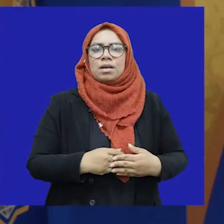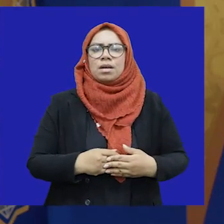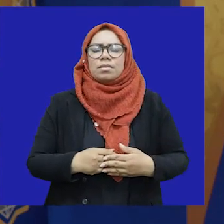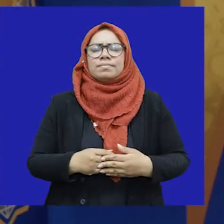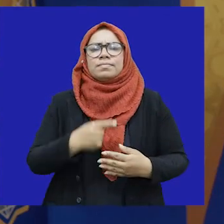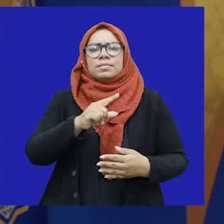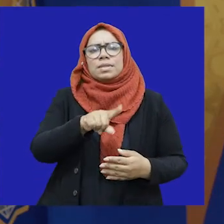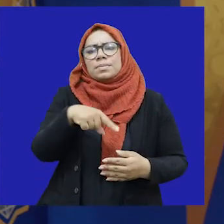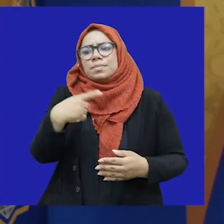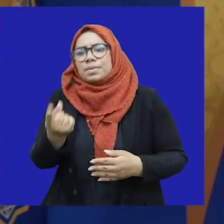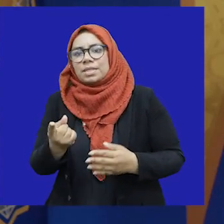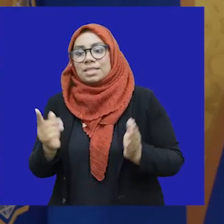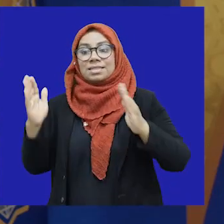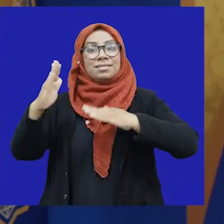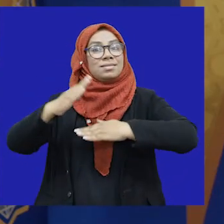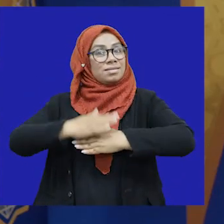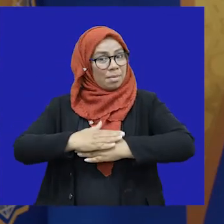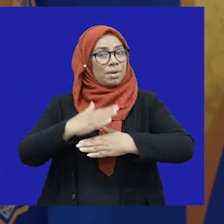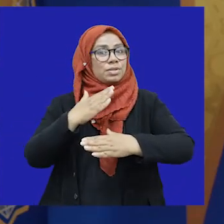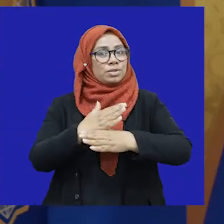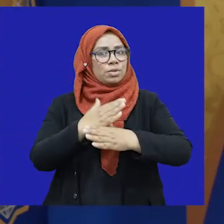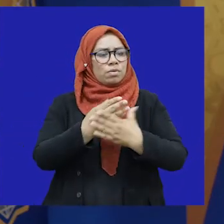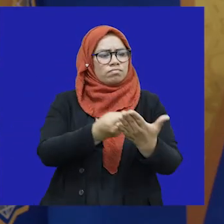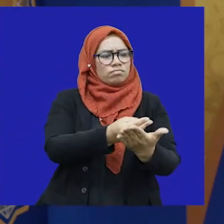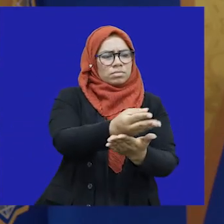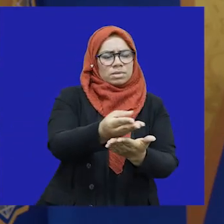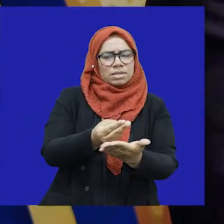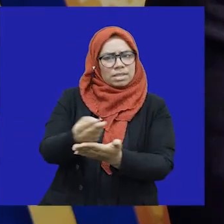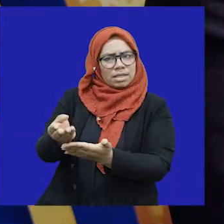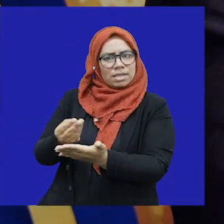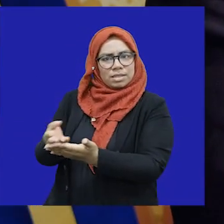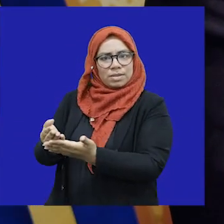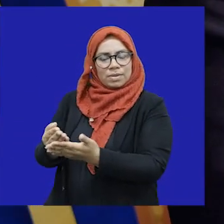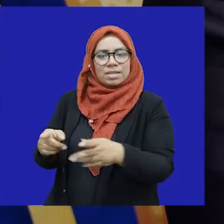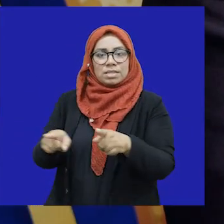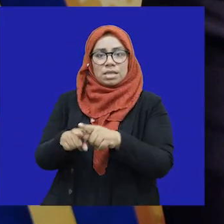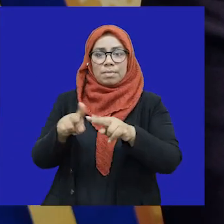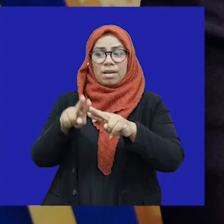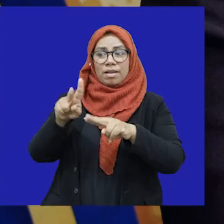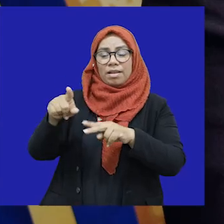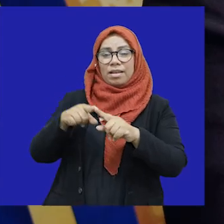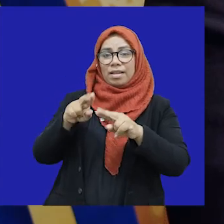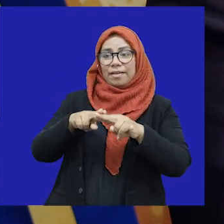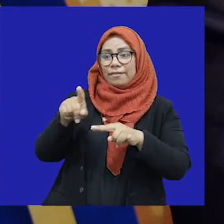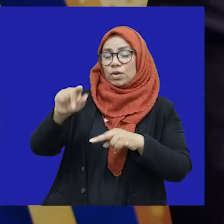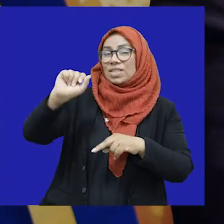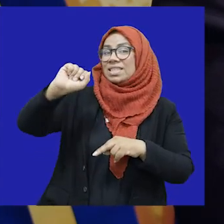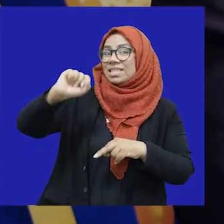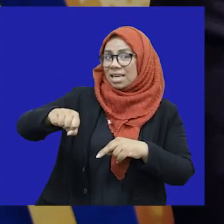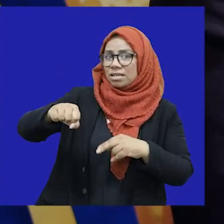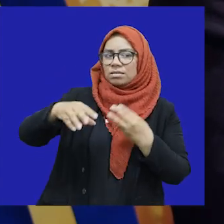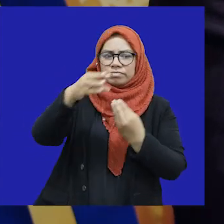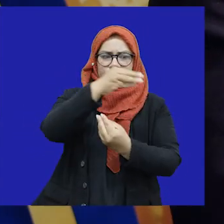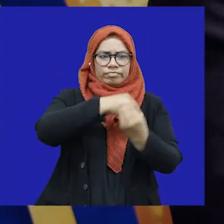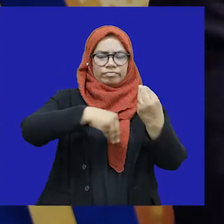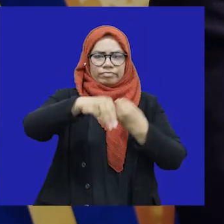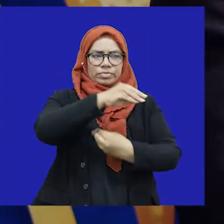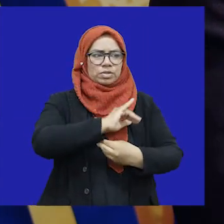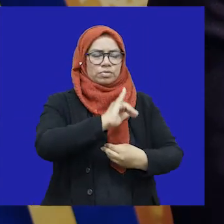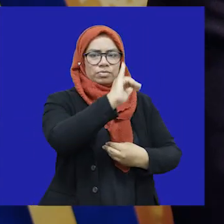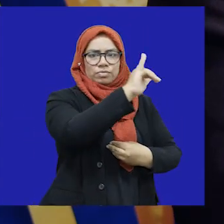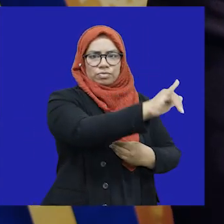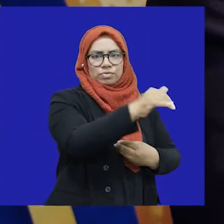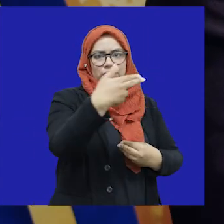scholars. Zakat should be given to them to meet their needs. The difference between the two lies in the degree of